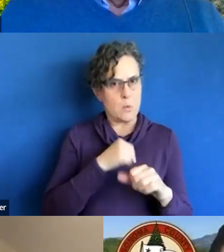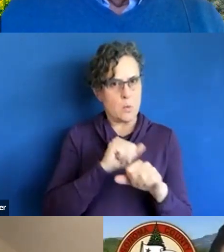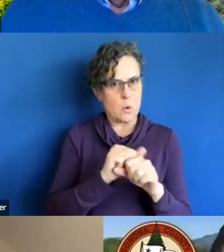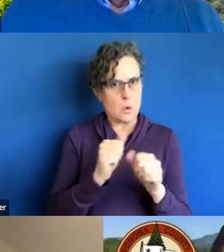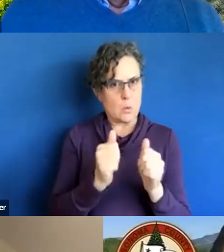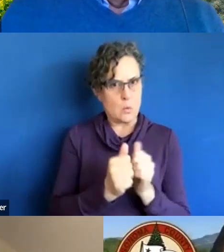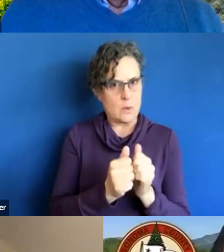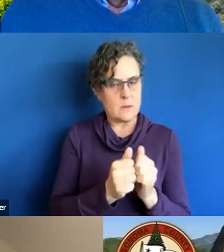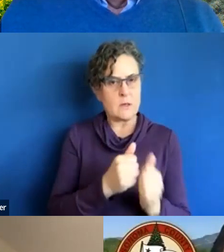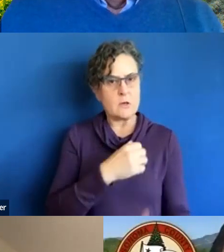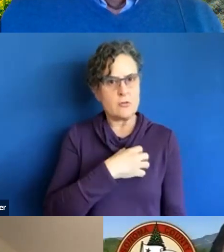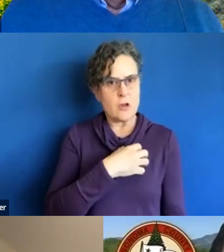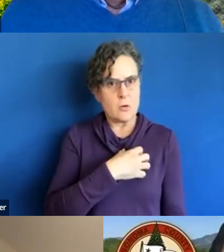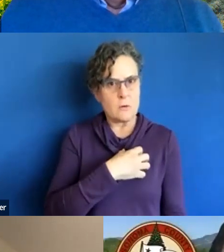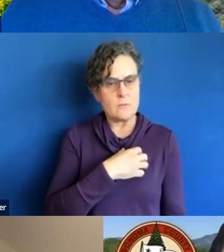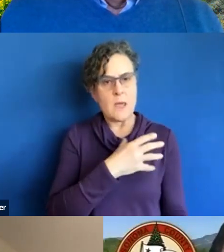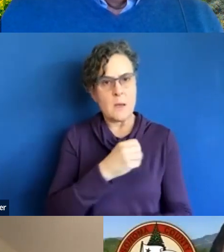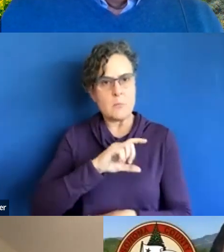about operations there.